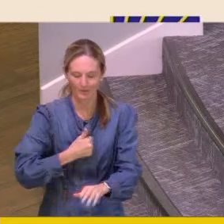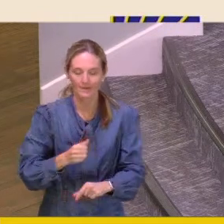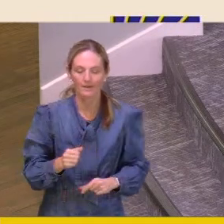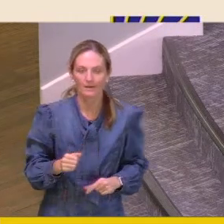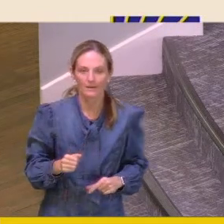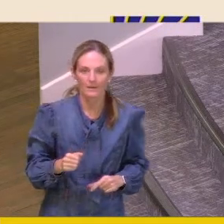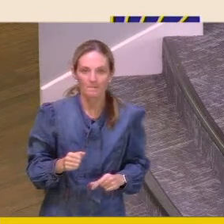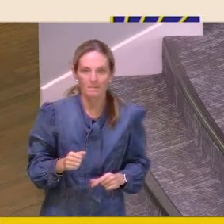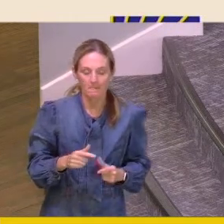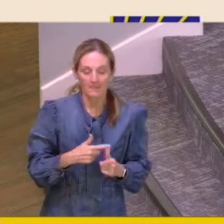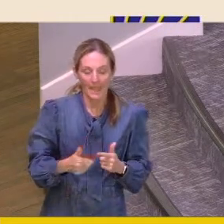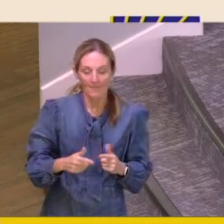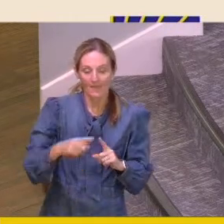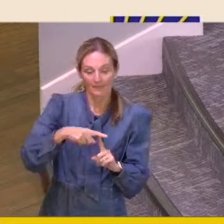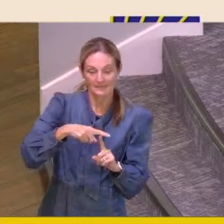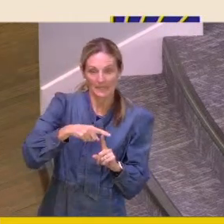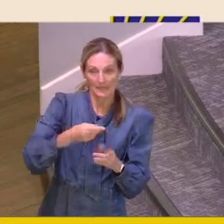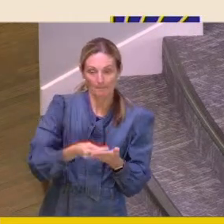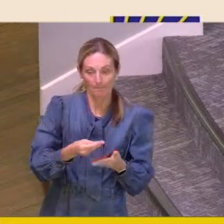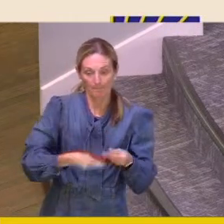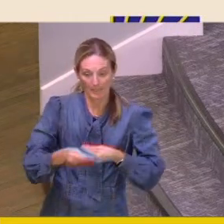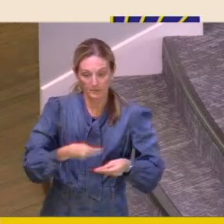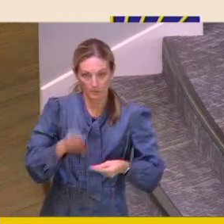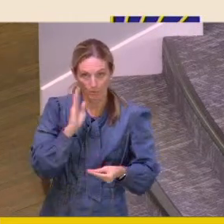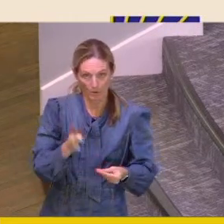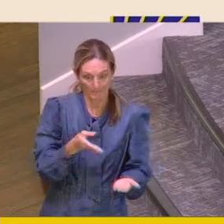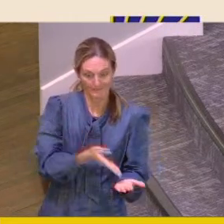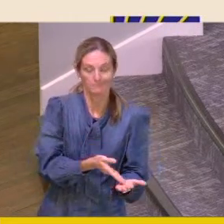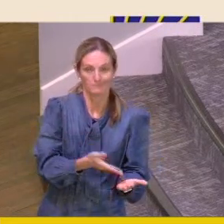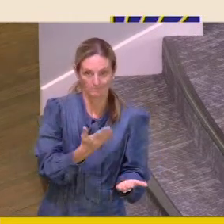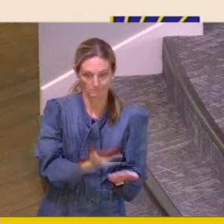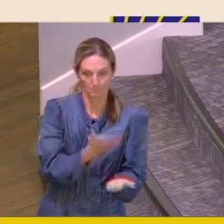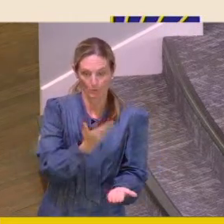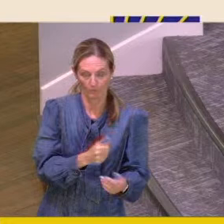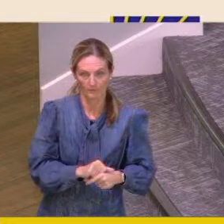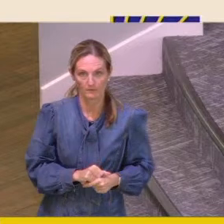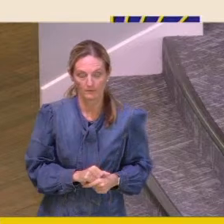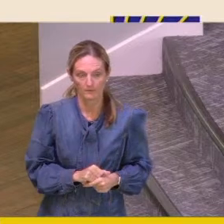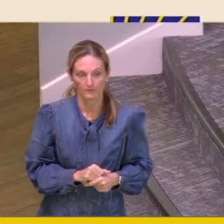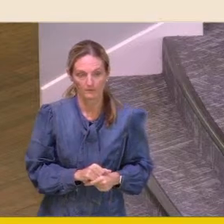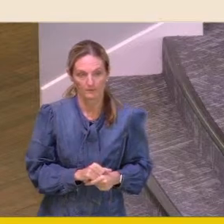the tentative budget will be on the table to approve, and then it will become the initial budget.